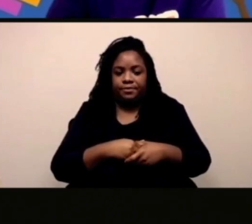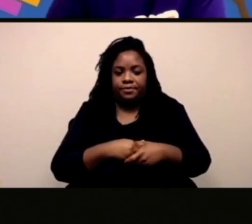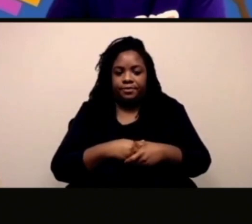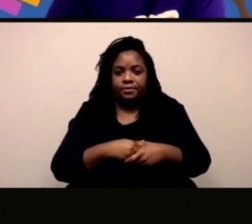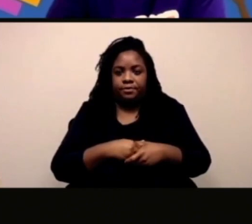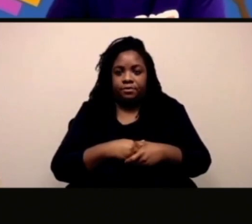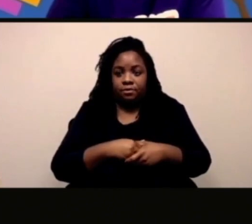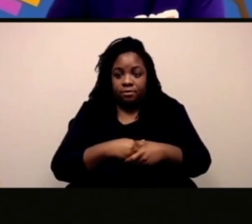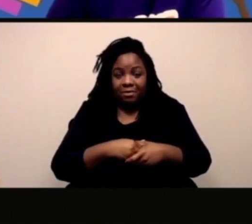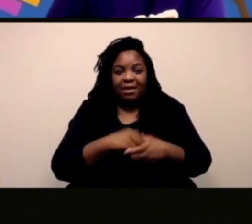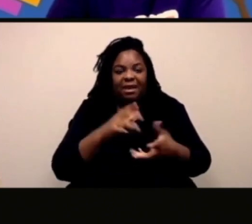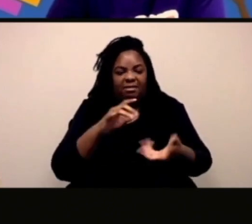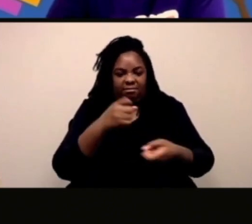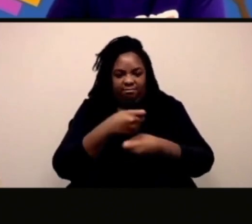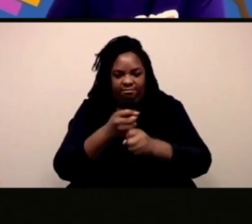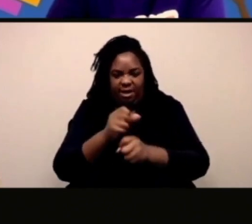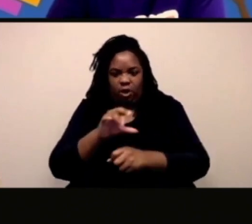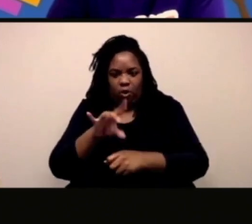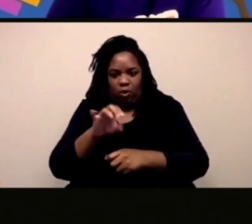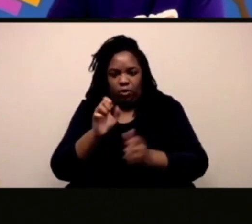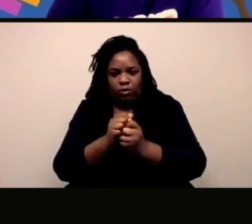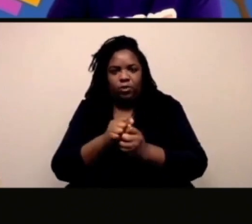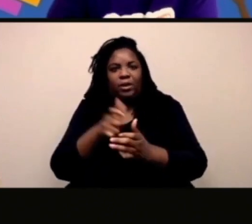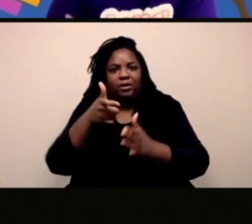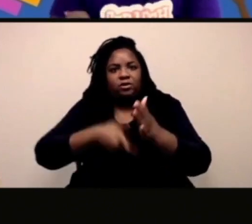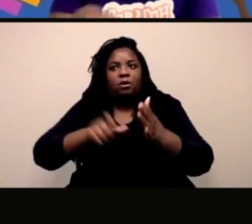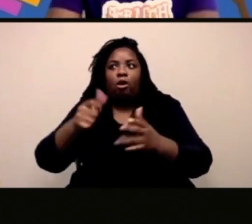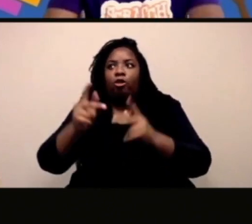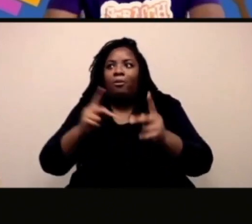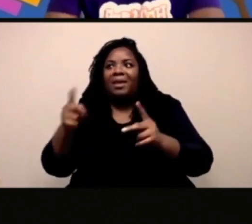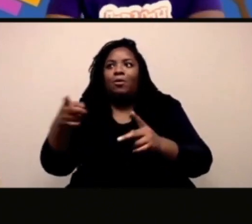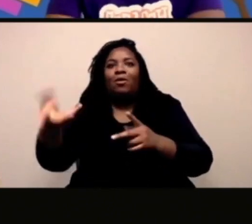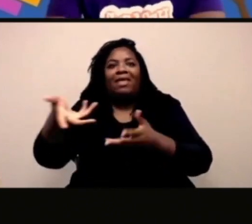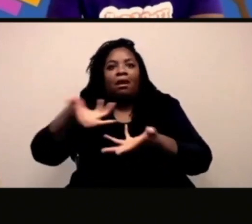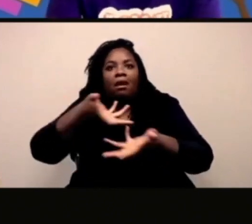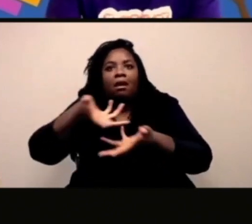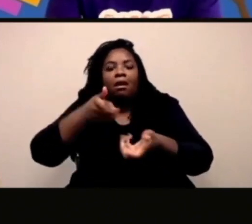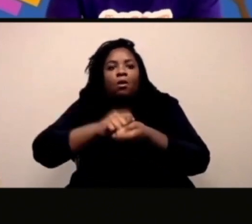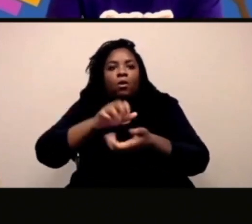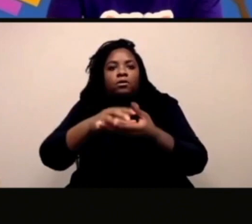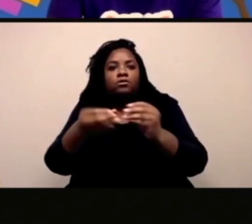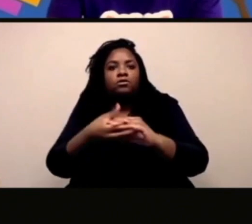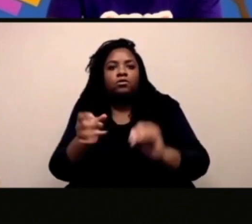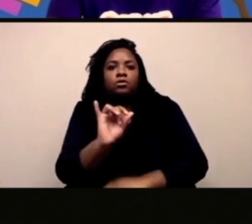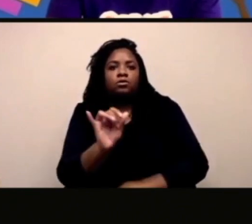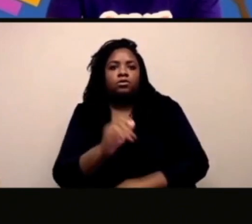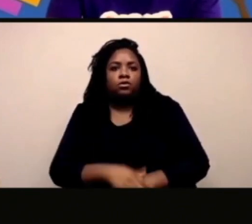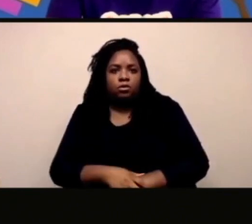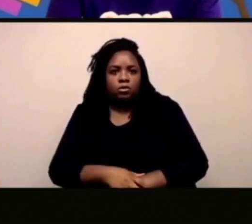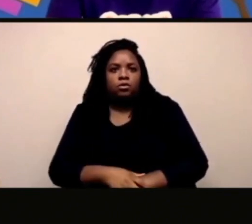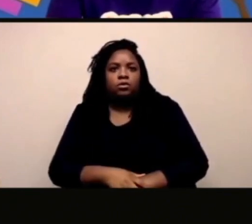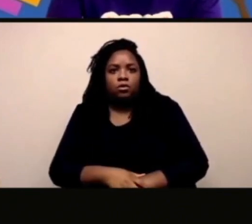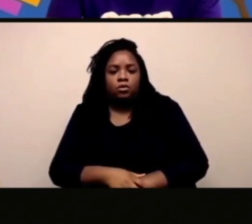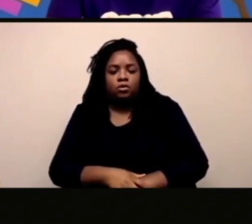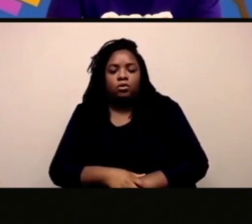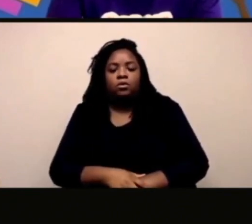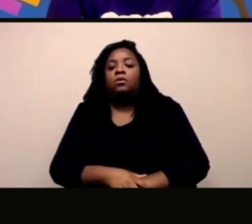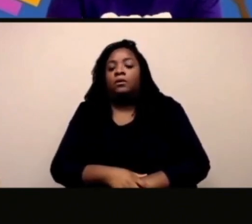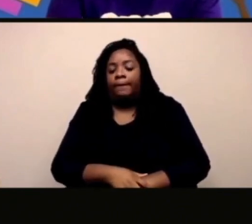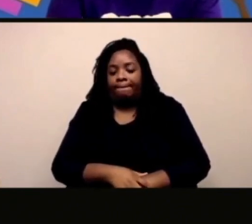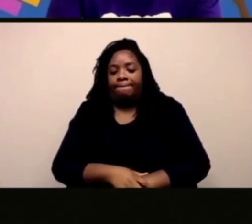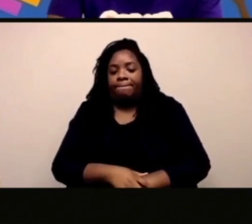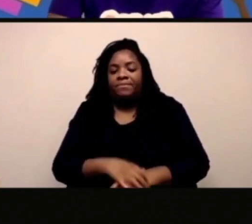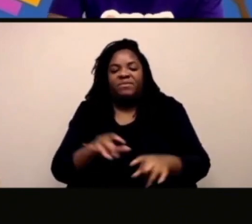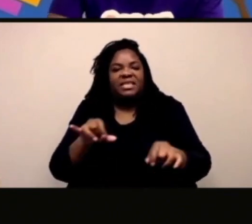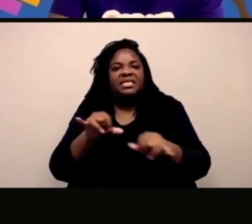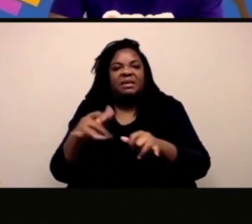code that in Scratch so that other people can engage with your story in a way like they haven't engaged with your story in